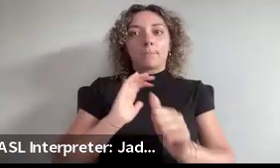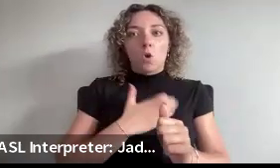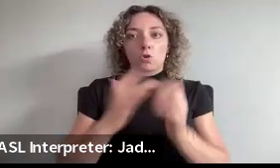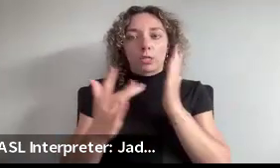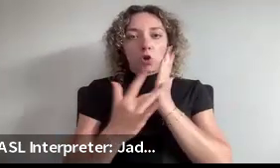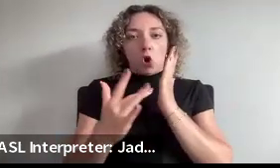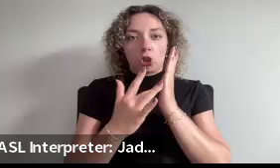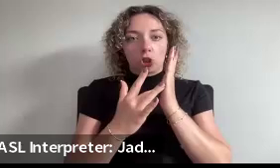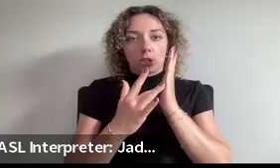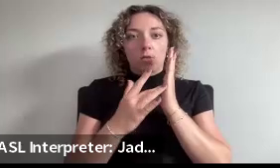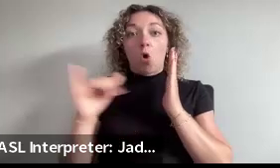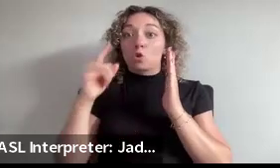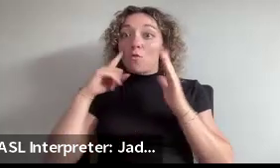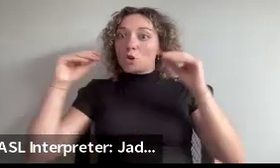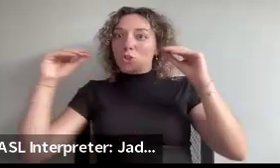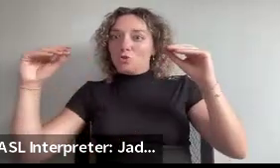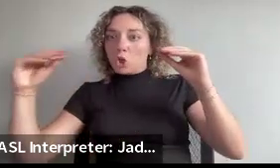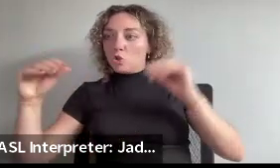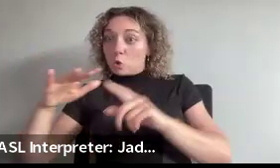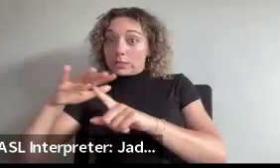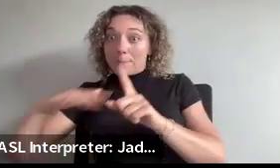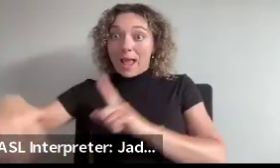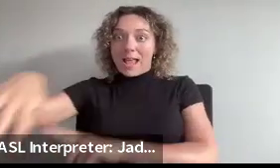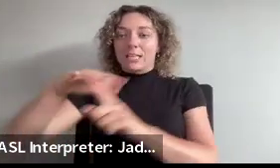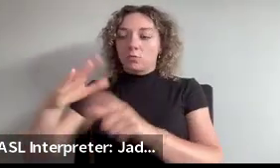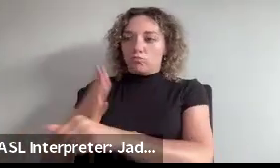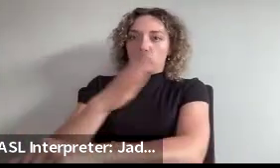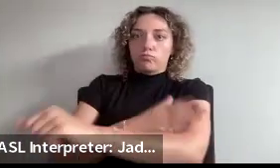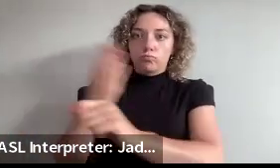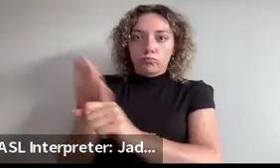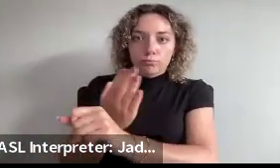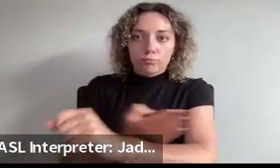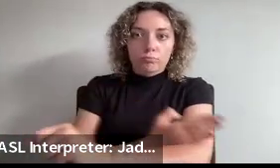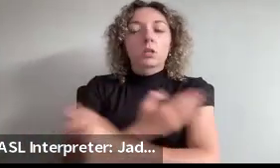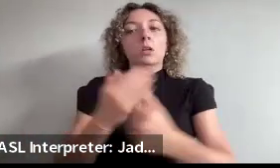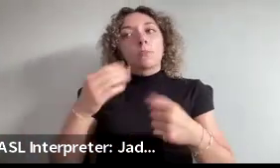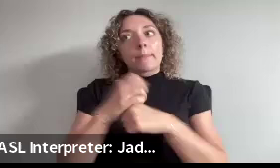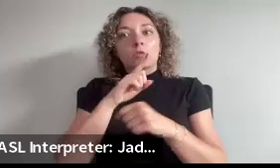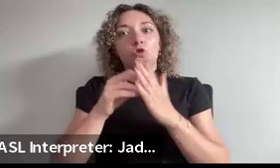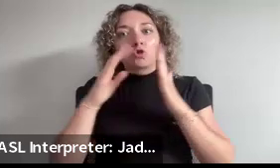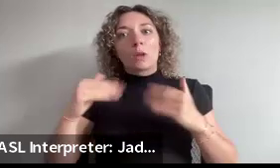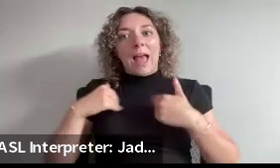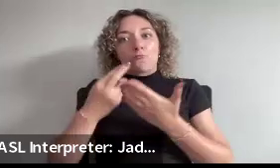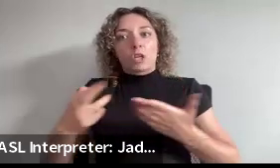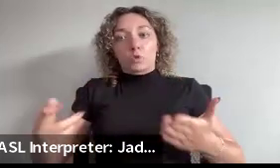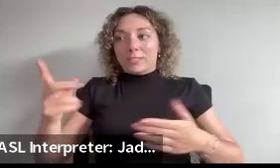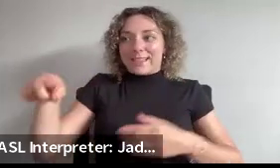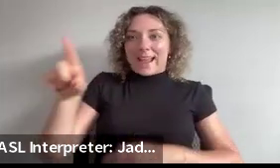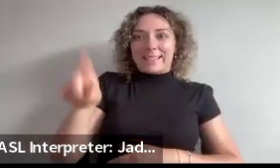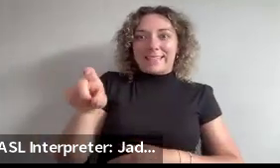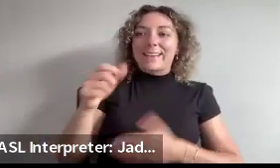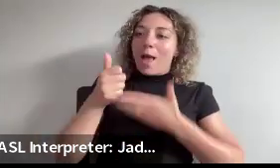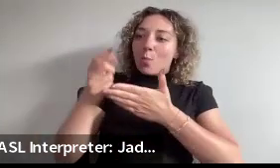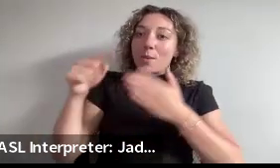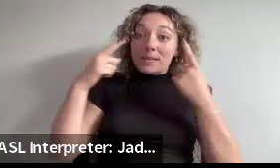instructional spaces. And this would make sure that we have the resources that you as students need to be successful and ready to enter